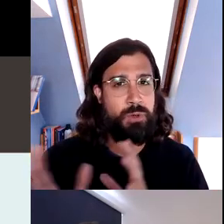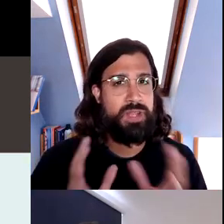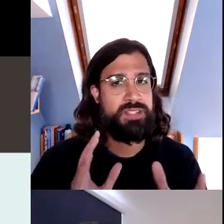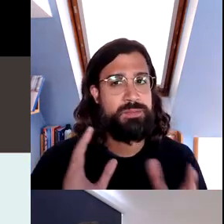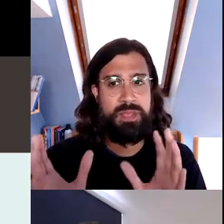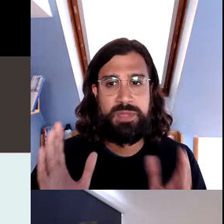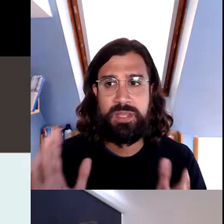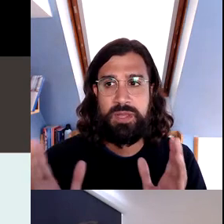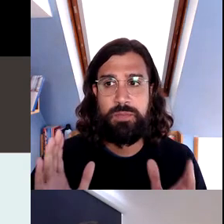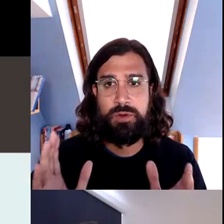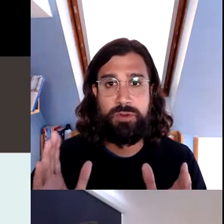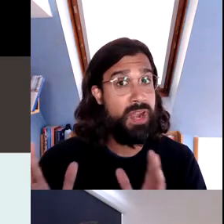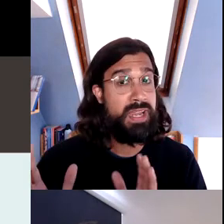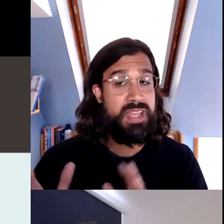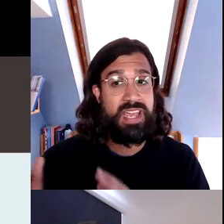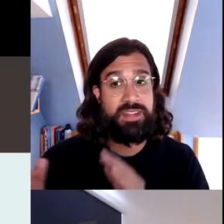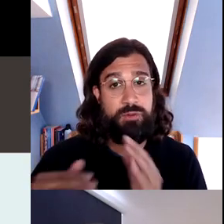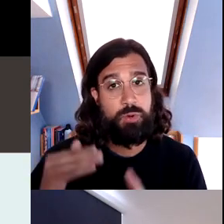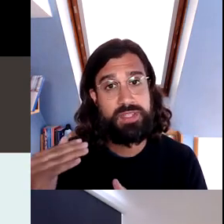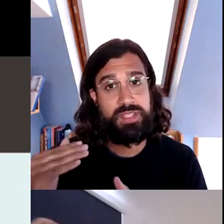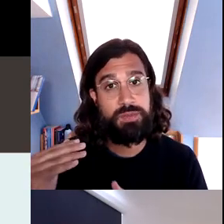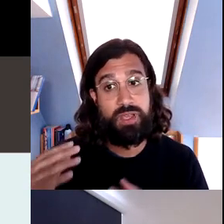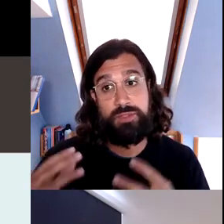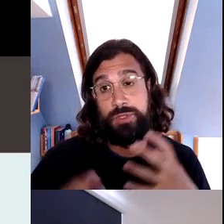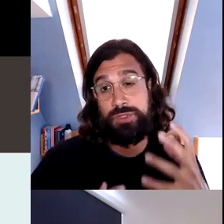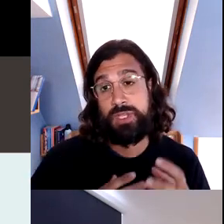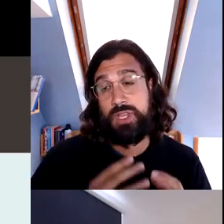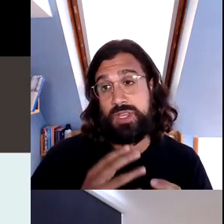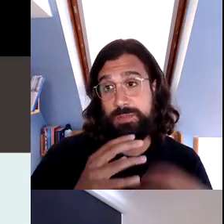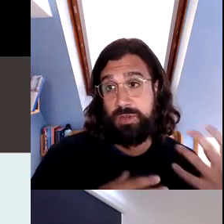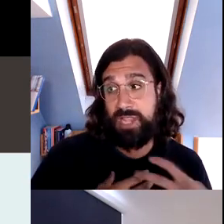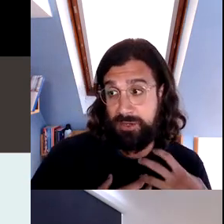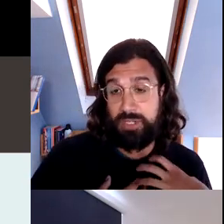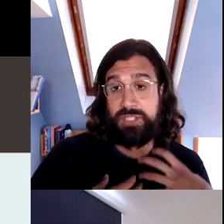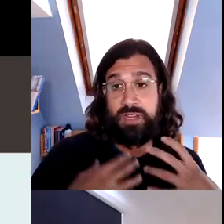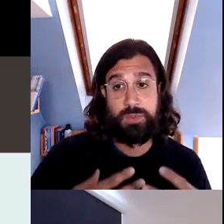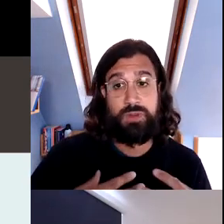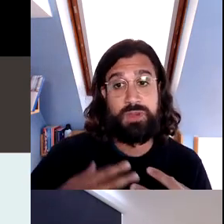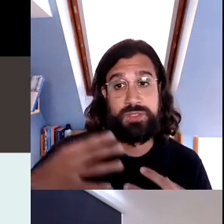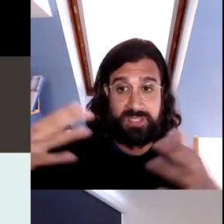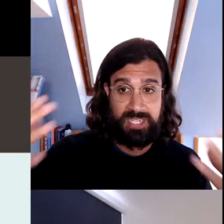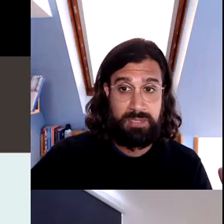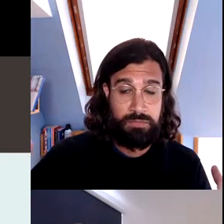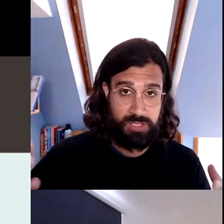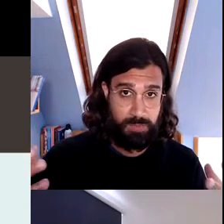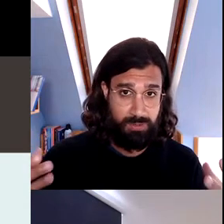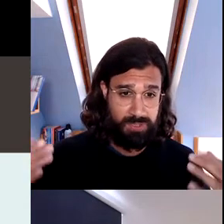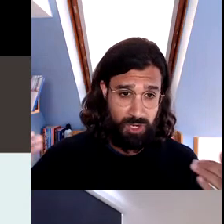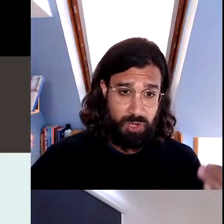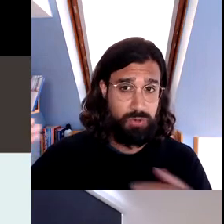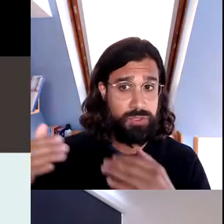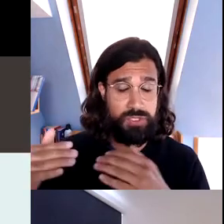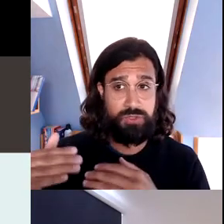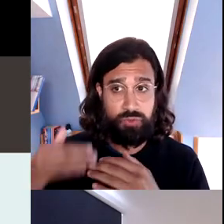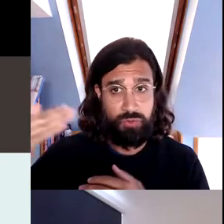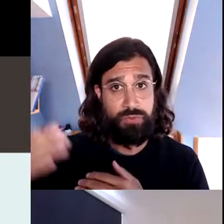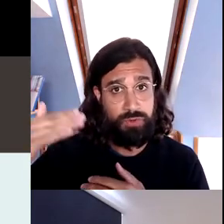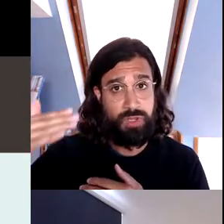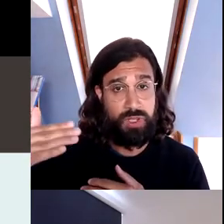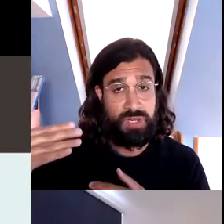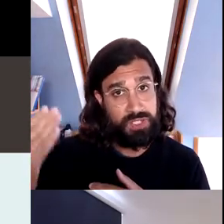other requests may be a bit more grey, and that requires them to either use their knowledge, their experience, the team's experience, or